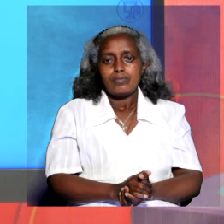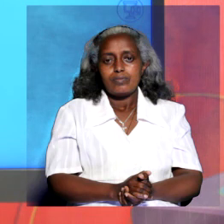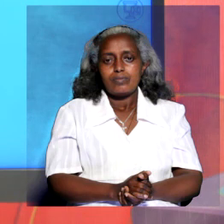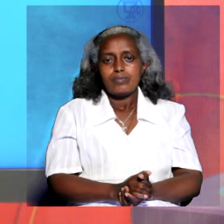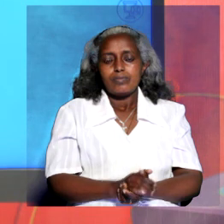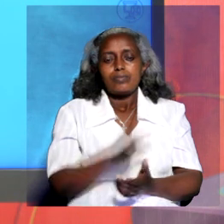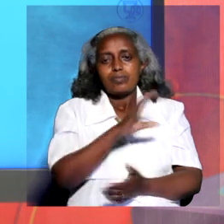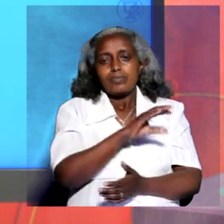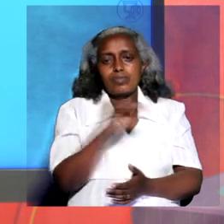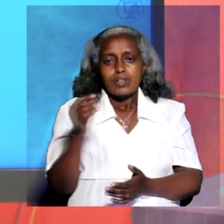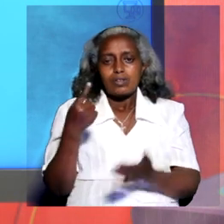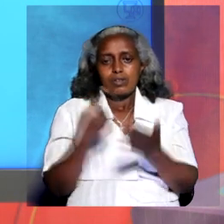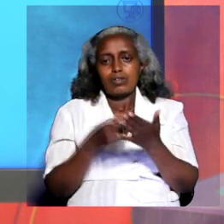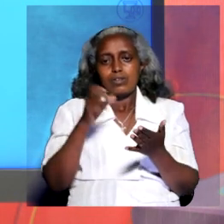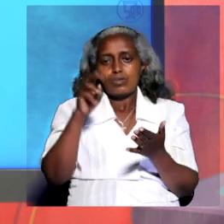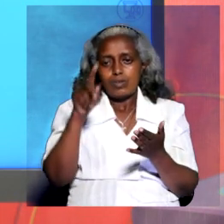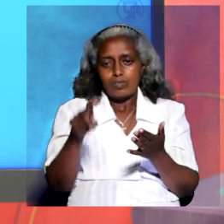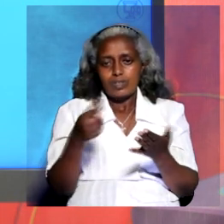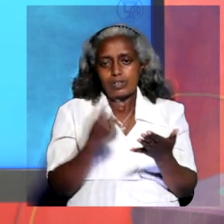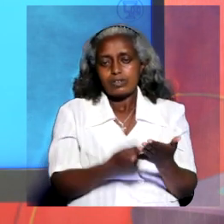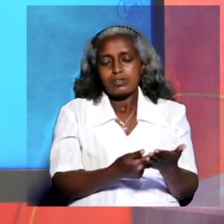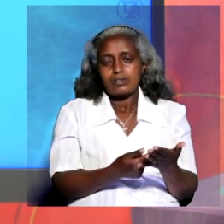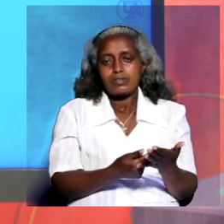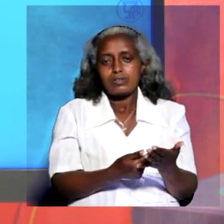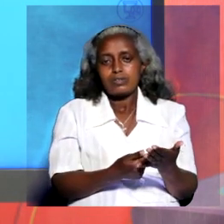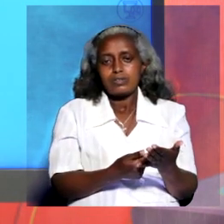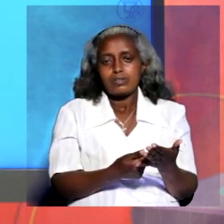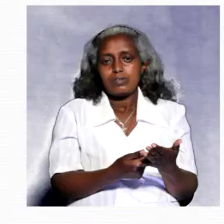And we'll have this 12x here.